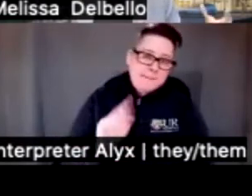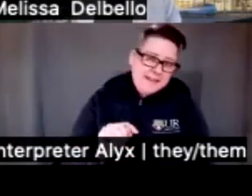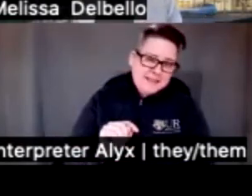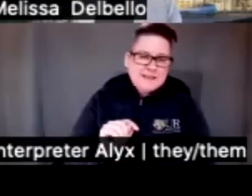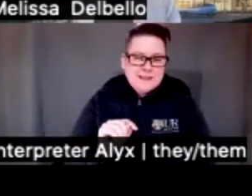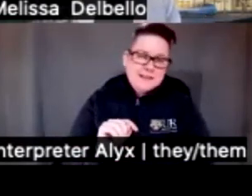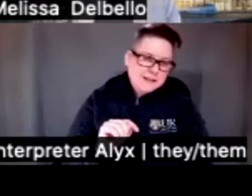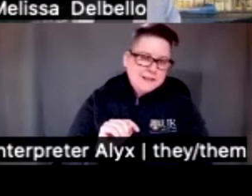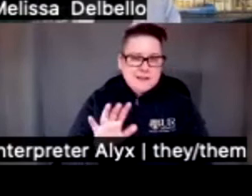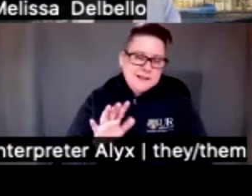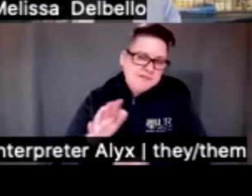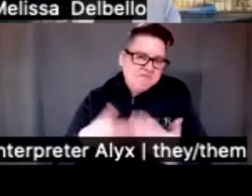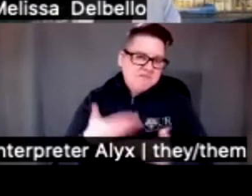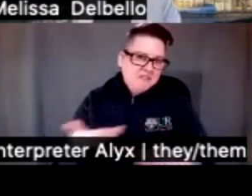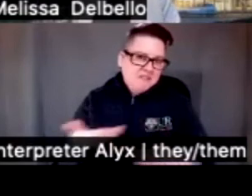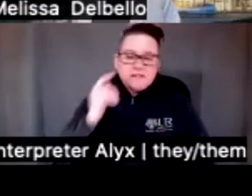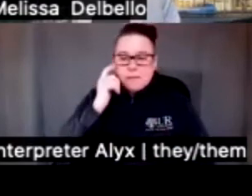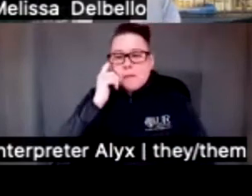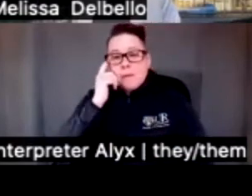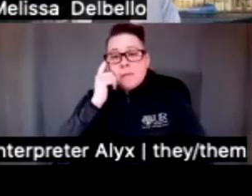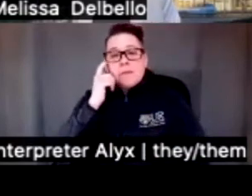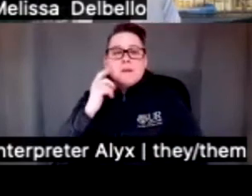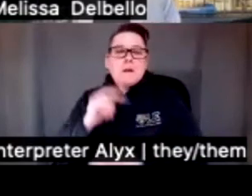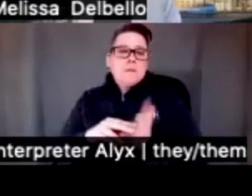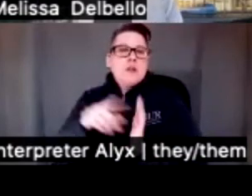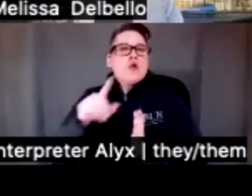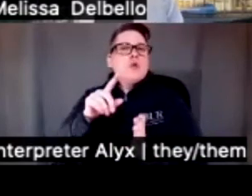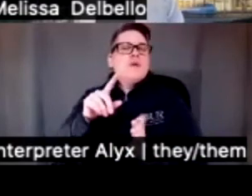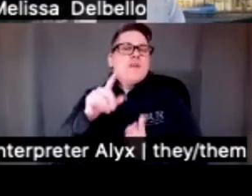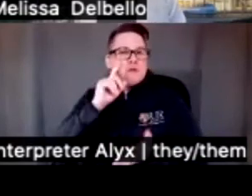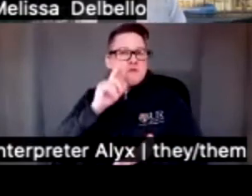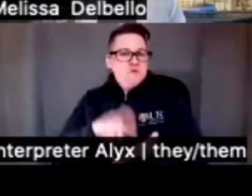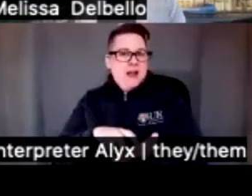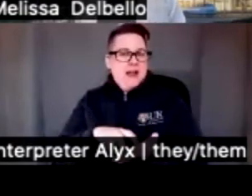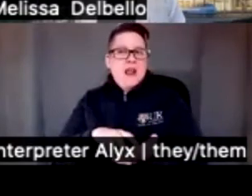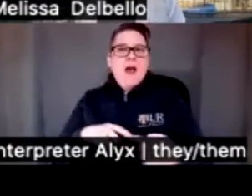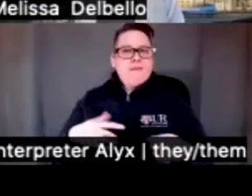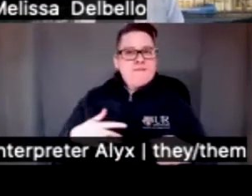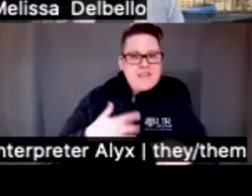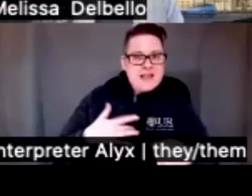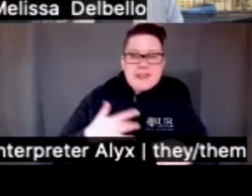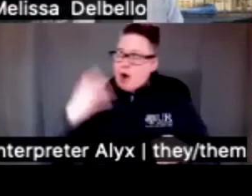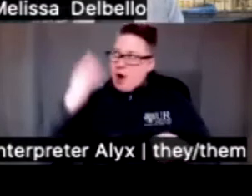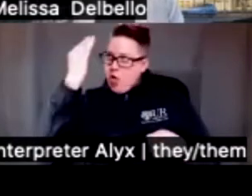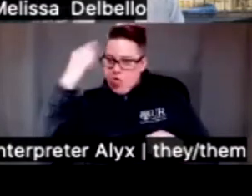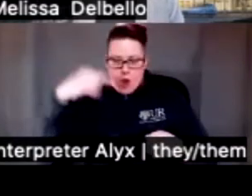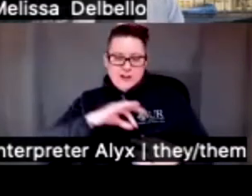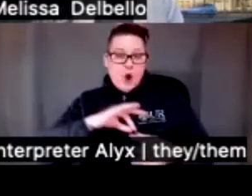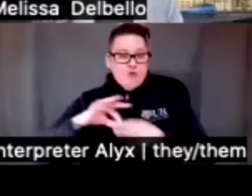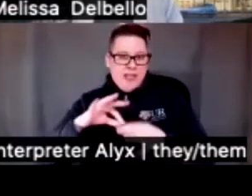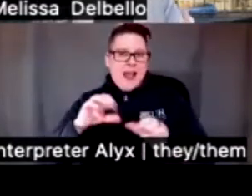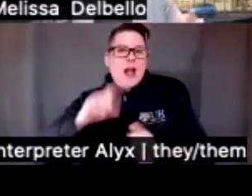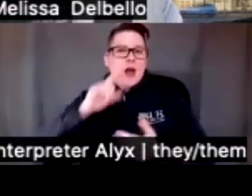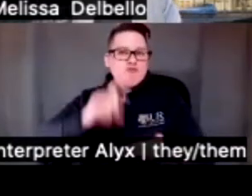of practices. And so you recognize the relationship between feelings and thoughts, and